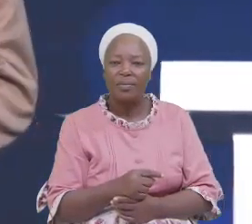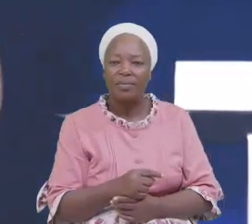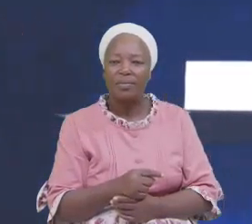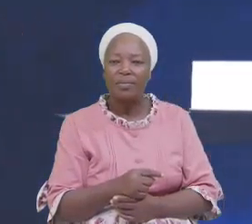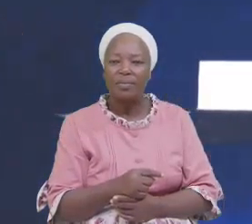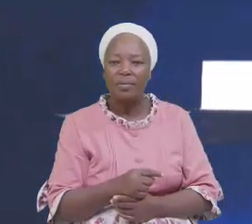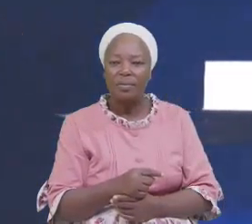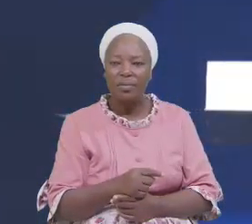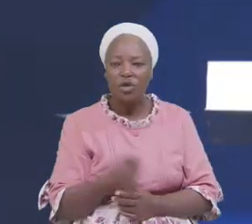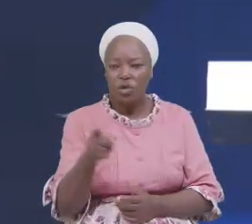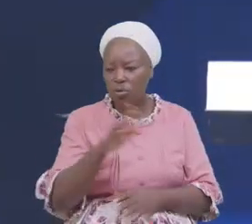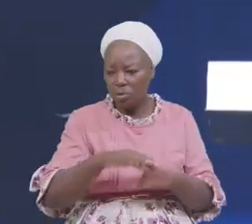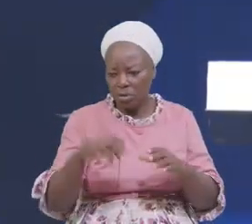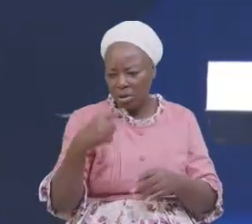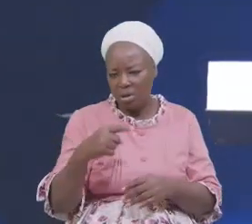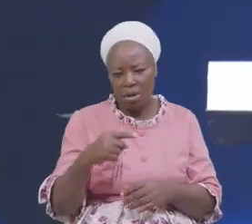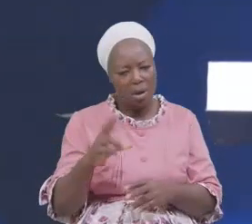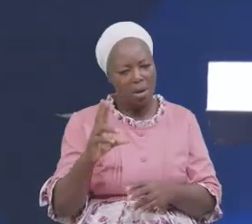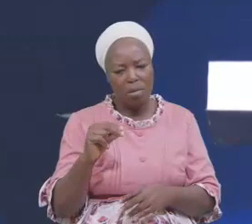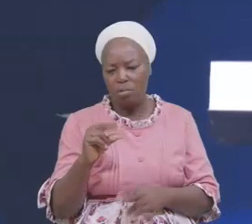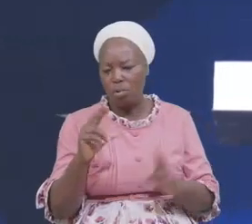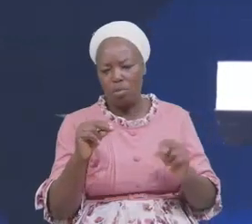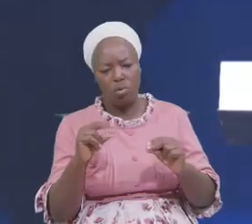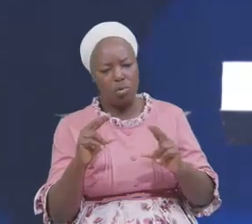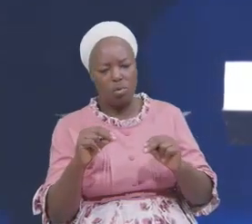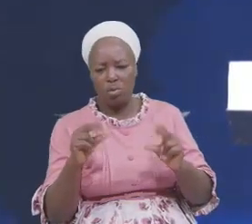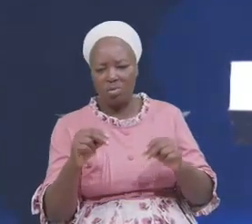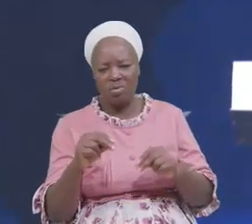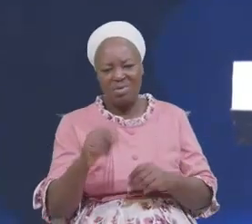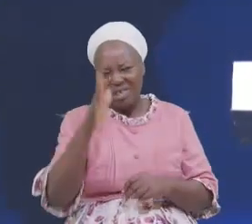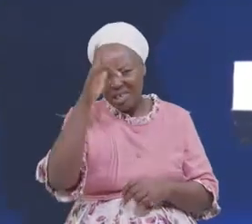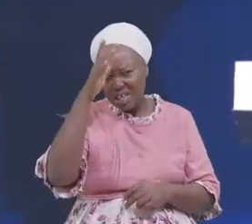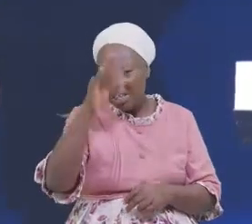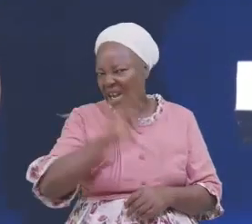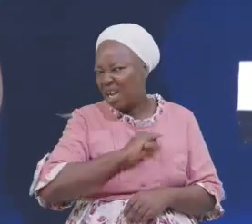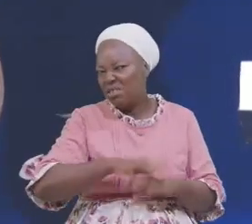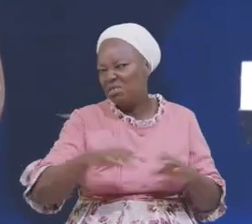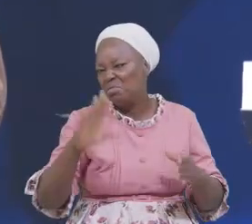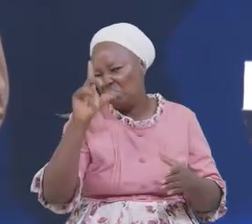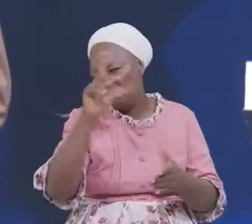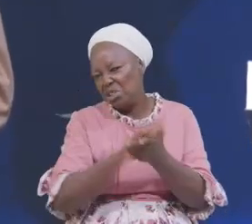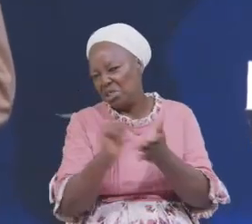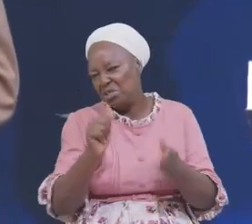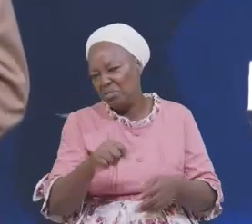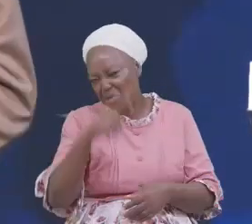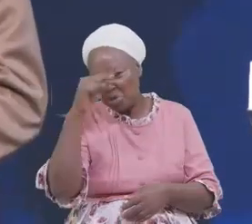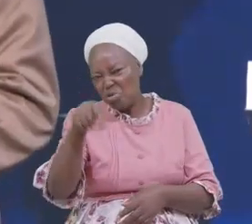You don't say, no, daddy, I don't believe. You're a liar.